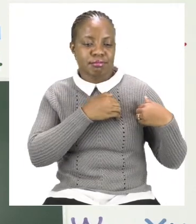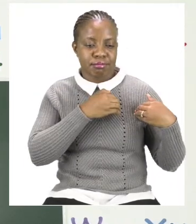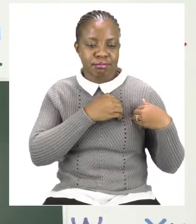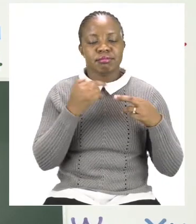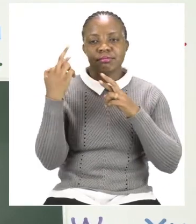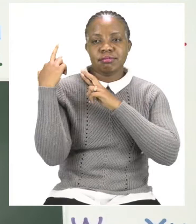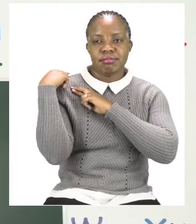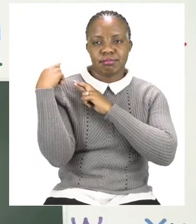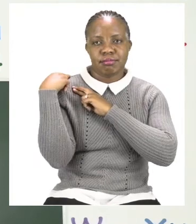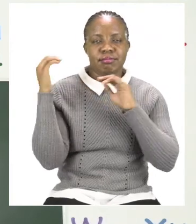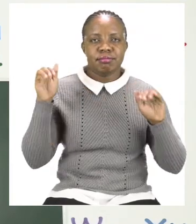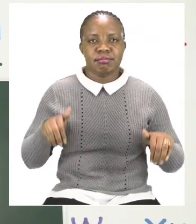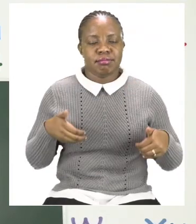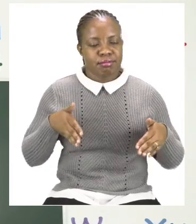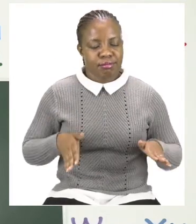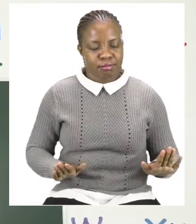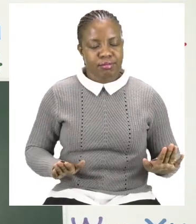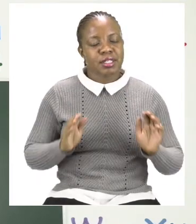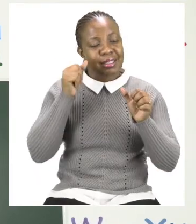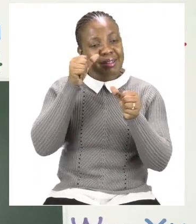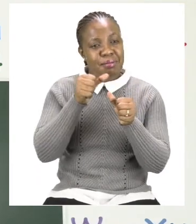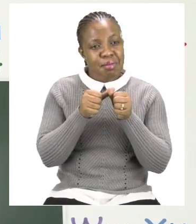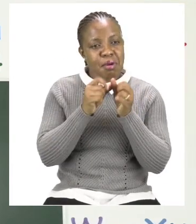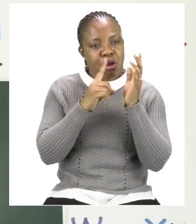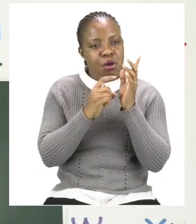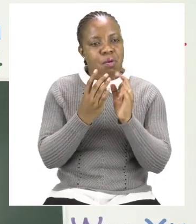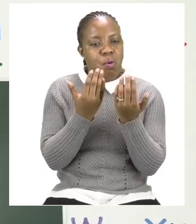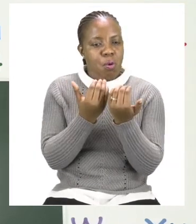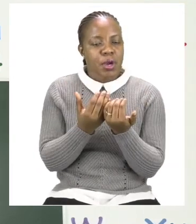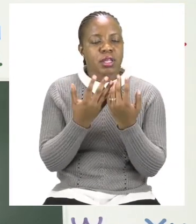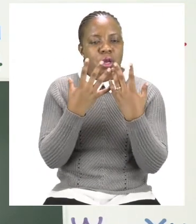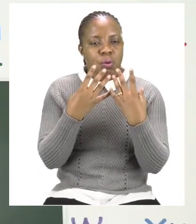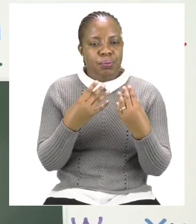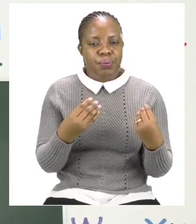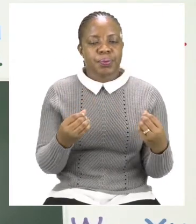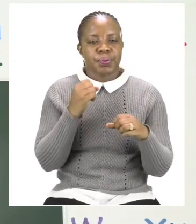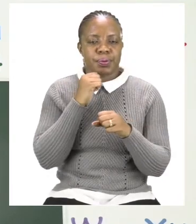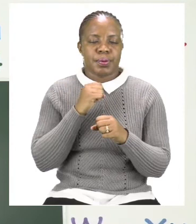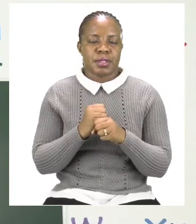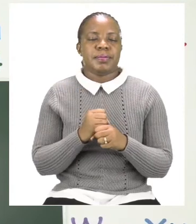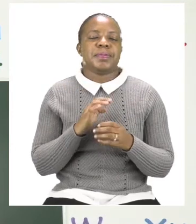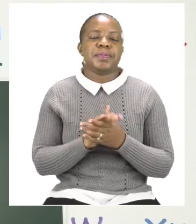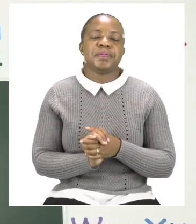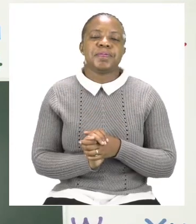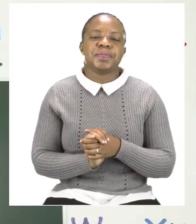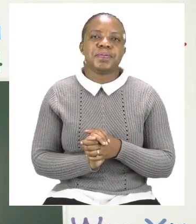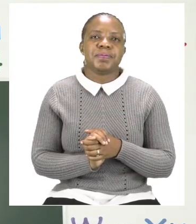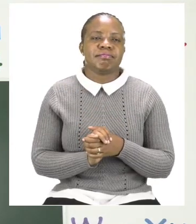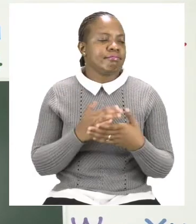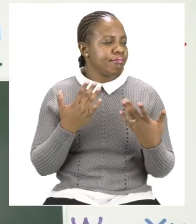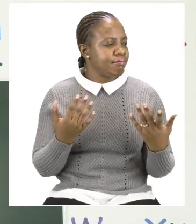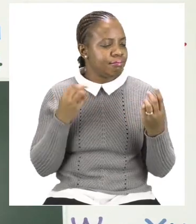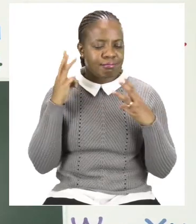Remember that your hands need to be dry before you touch anything else. Well done. I wonder though,